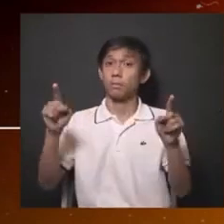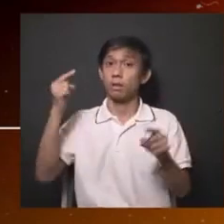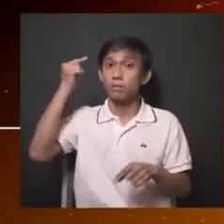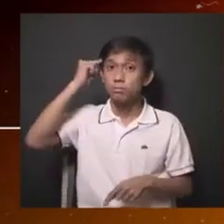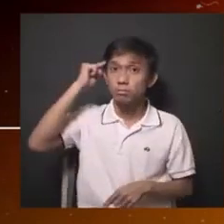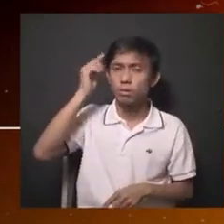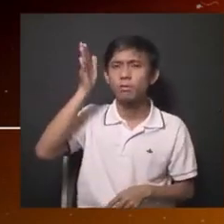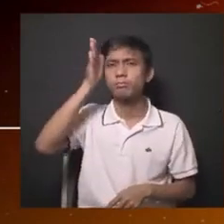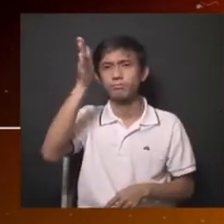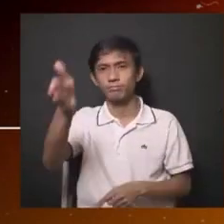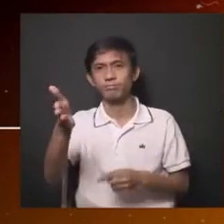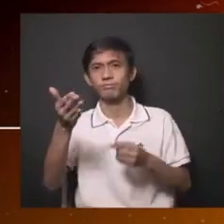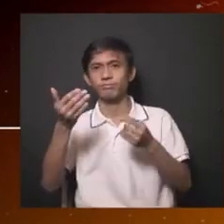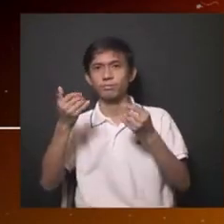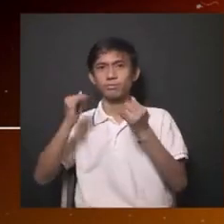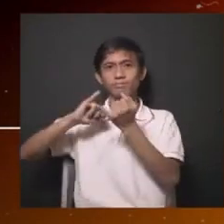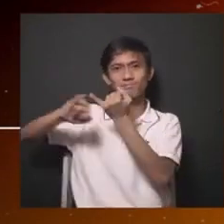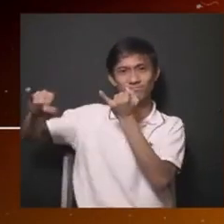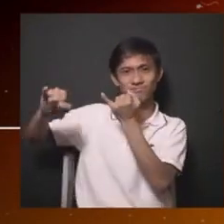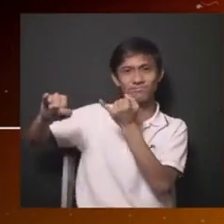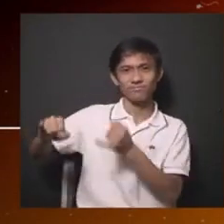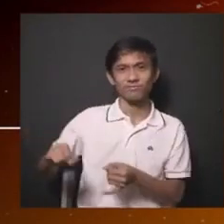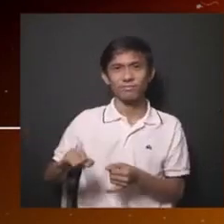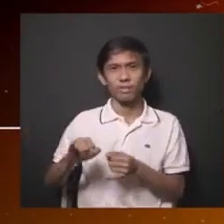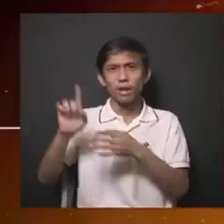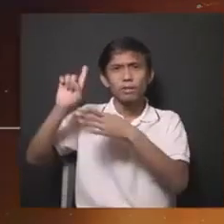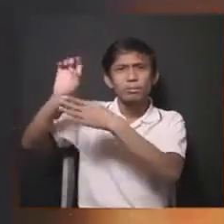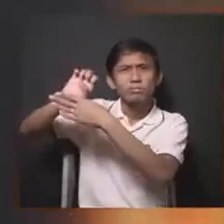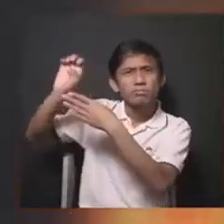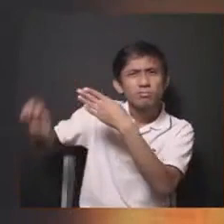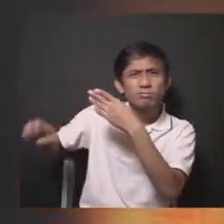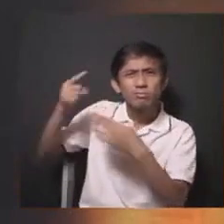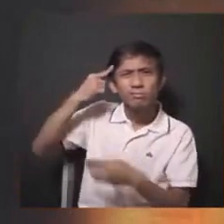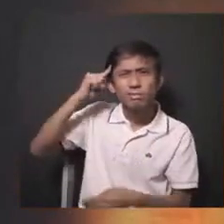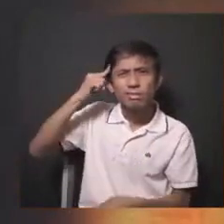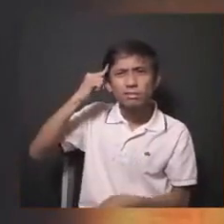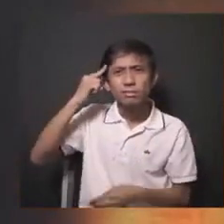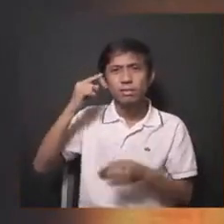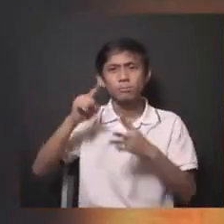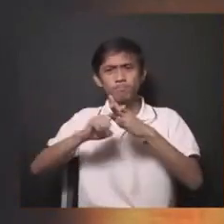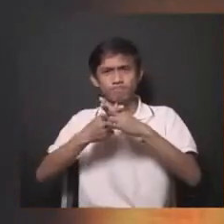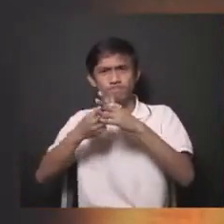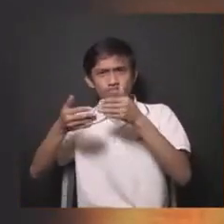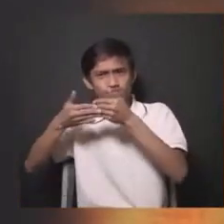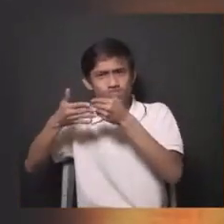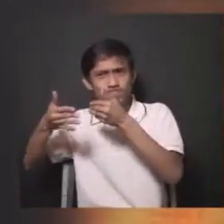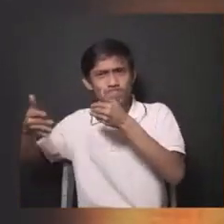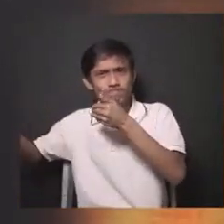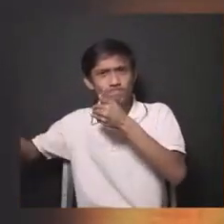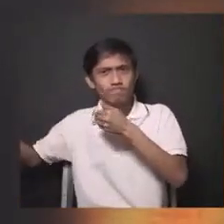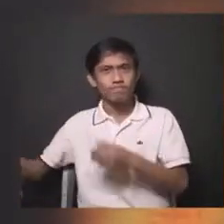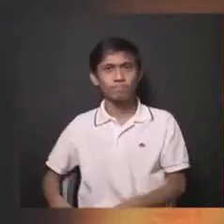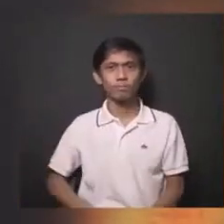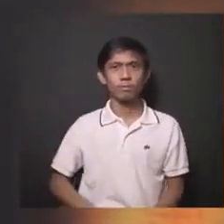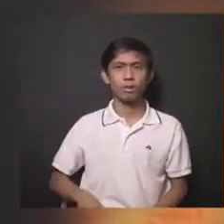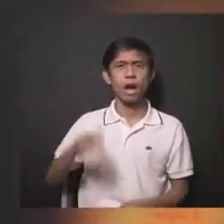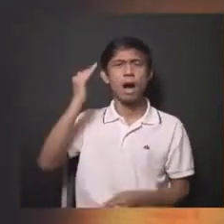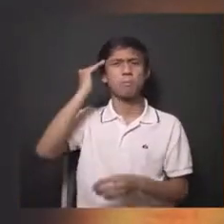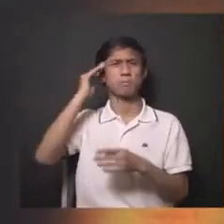with the end in mind. If you knew that the end, it will be